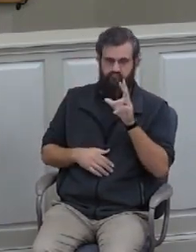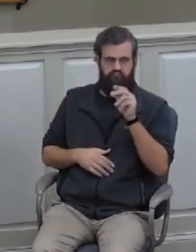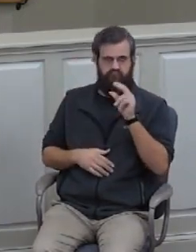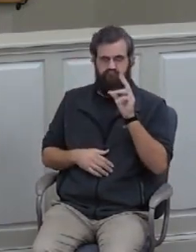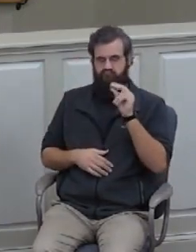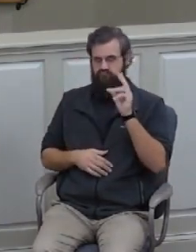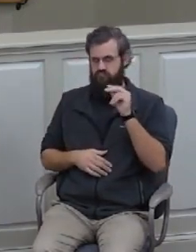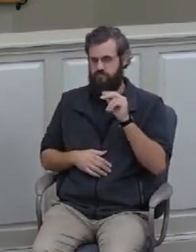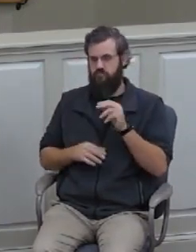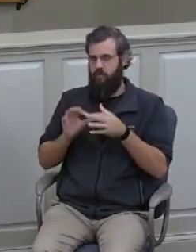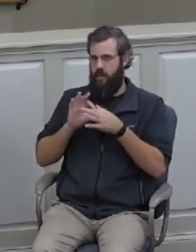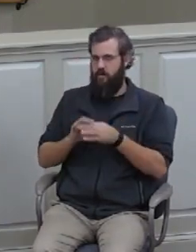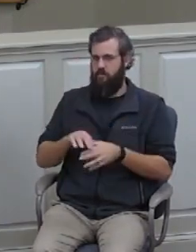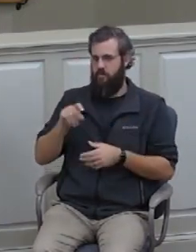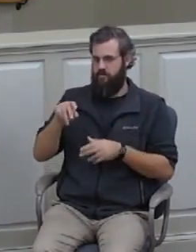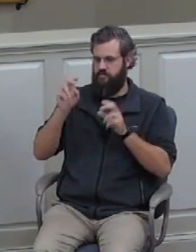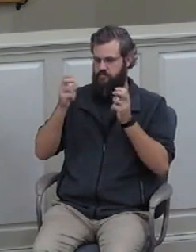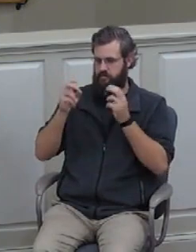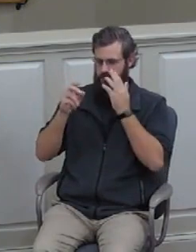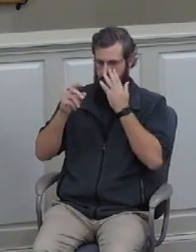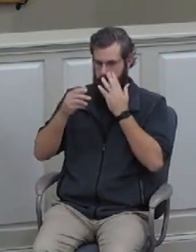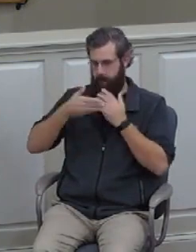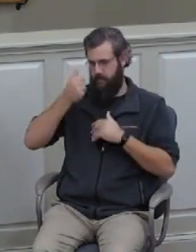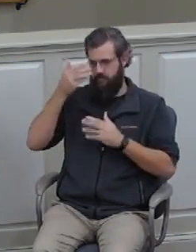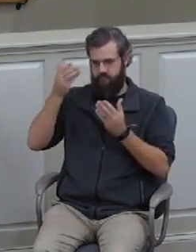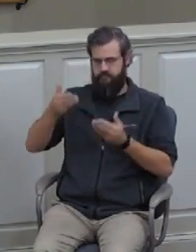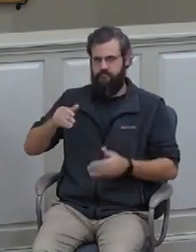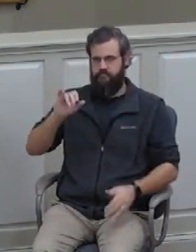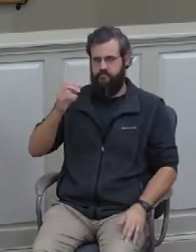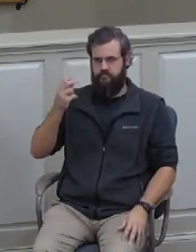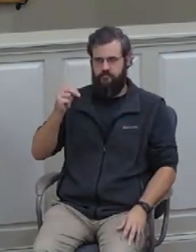issue than John Bell. Yeah.